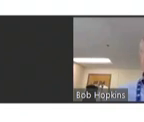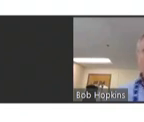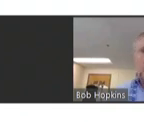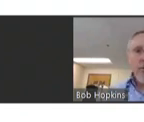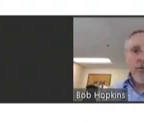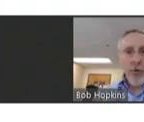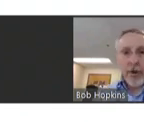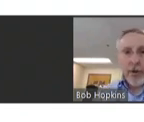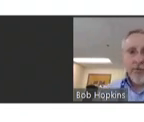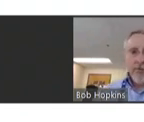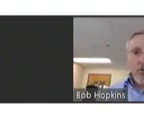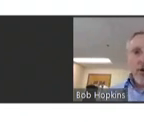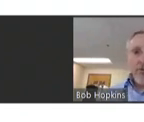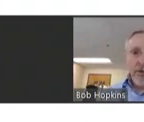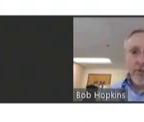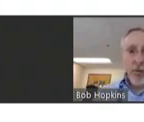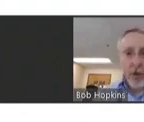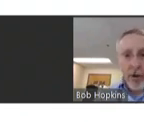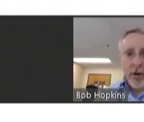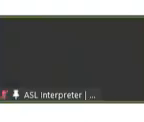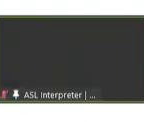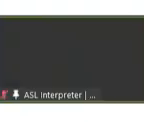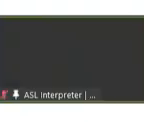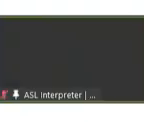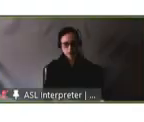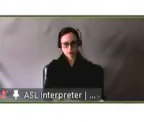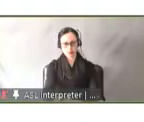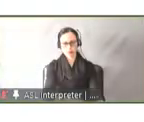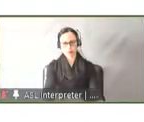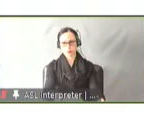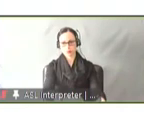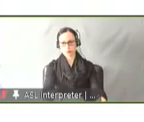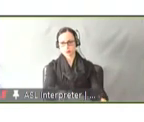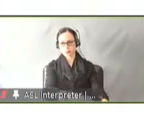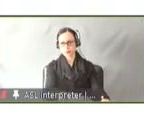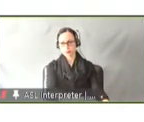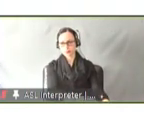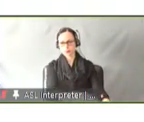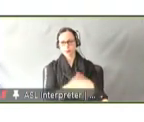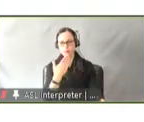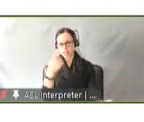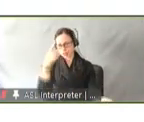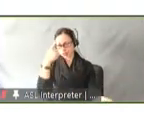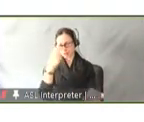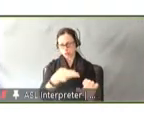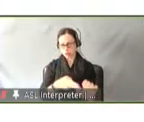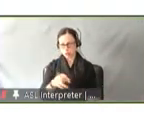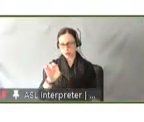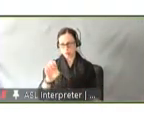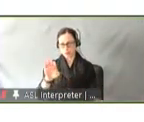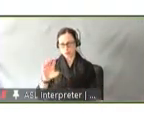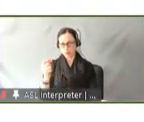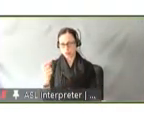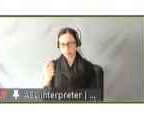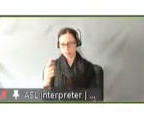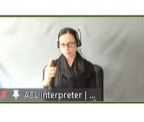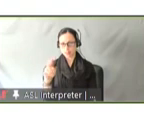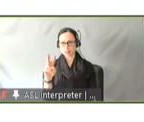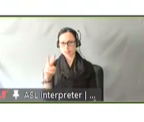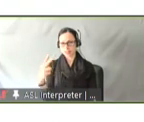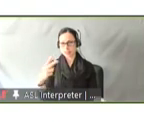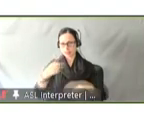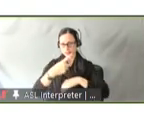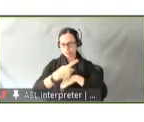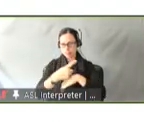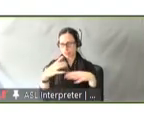All right, thank you all for joining us for our February 11th, second day of our NVAC meeting for this month. Our next